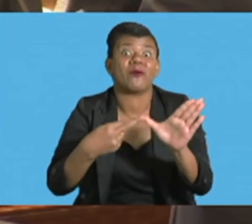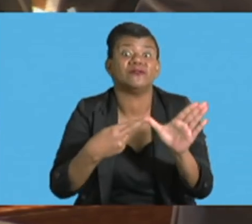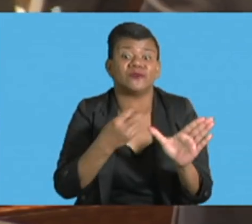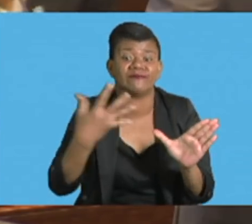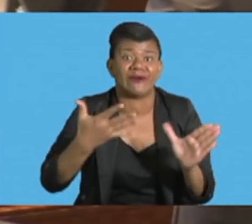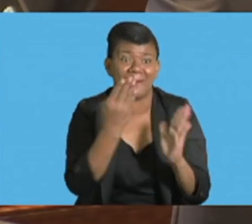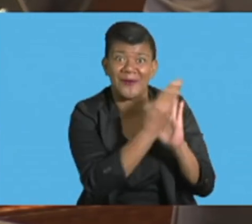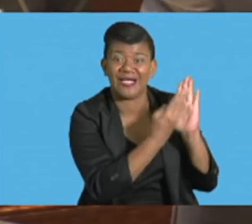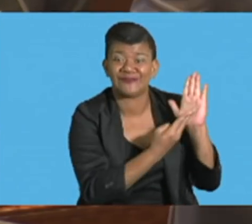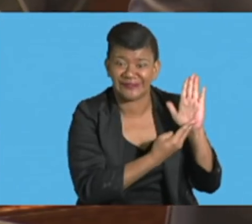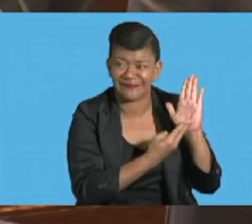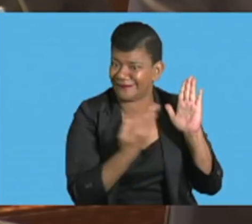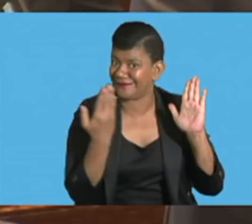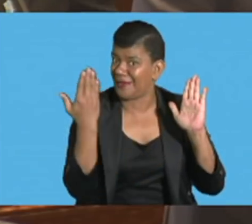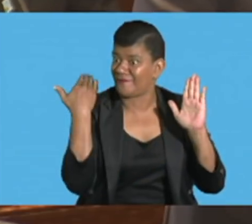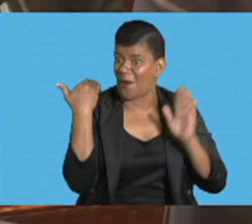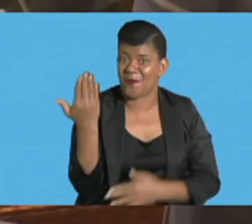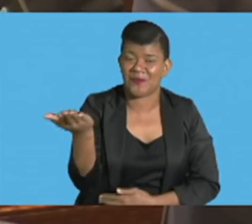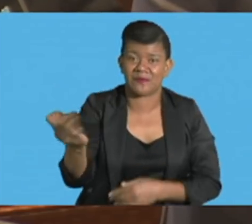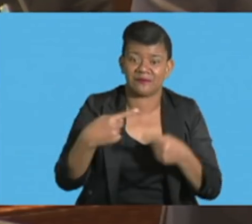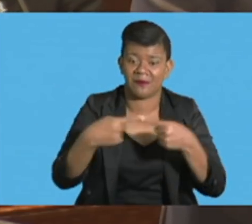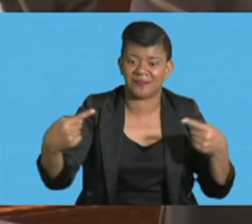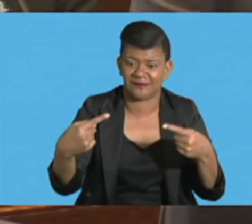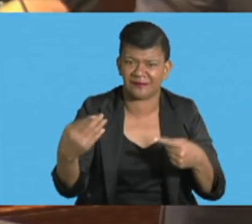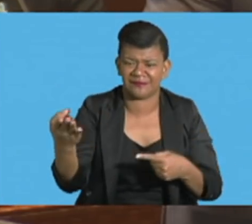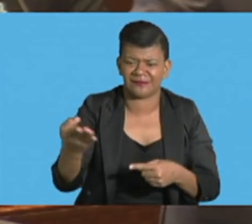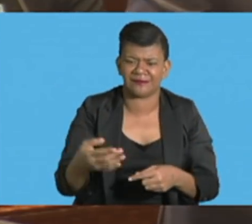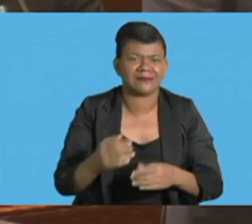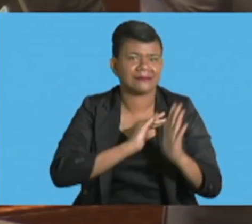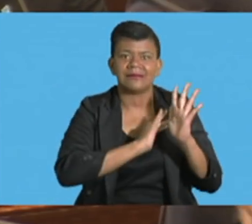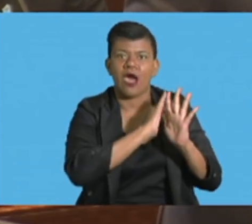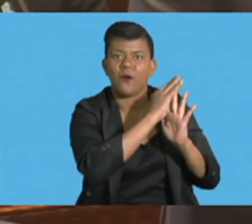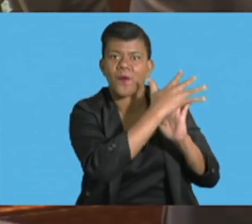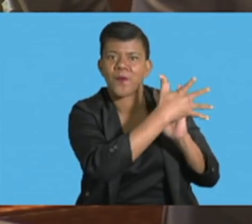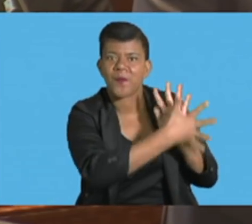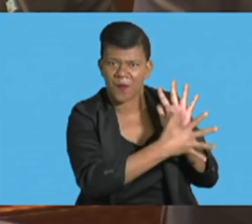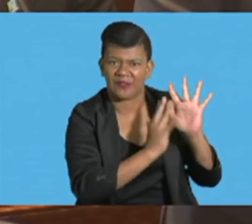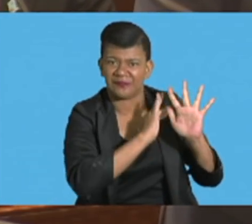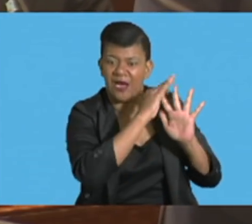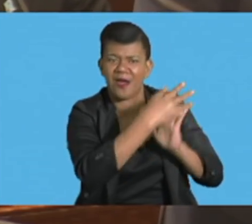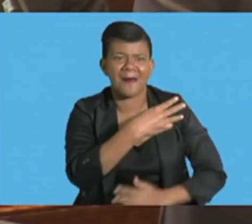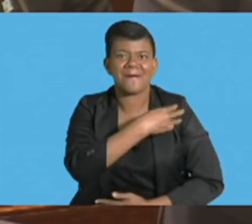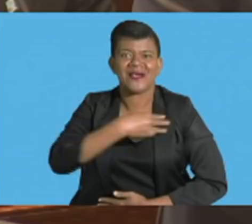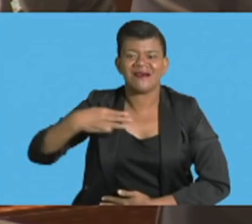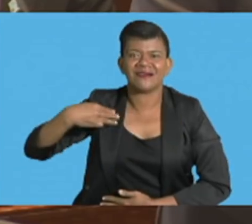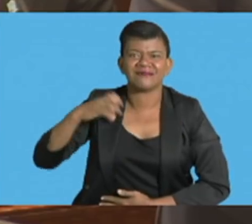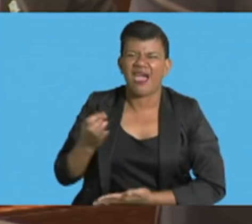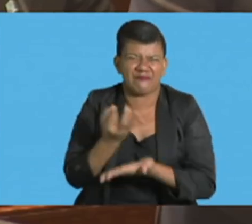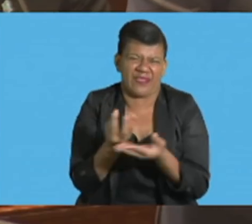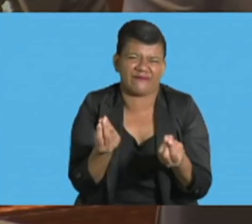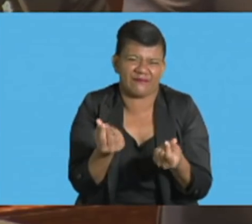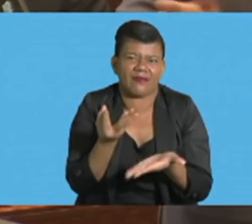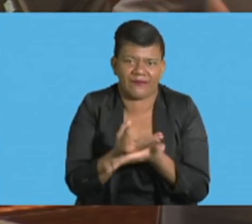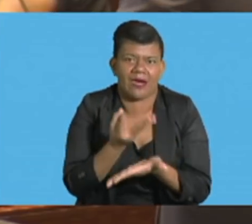was the Honorable Shadow Minister for Finance, not just another member among the opposition ranks,